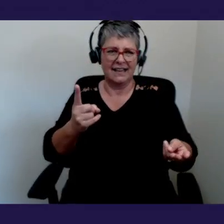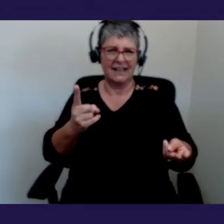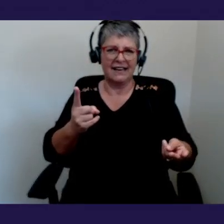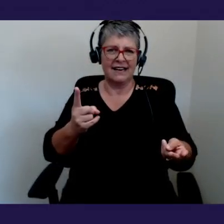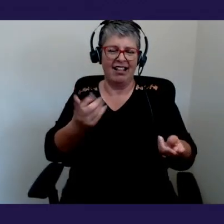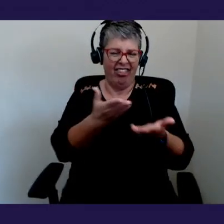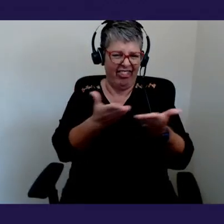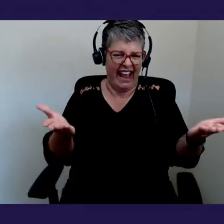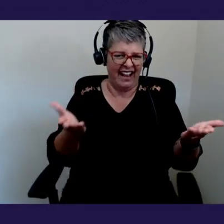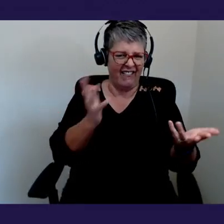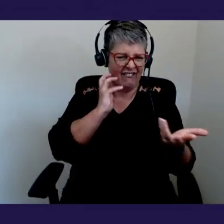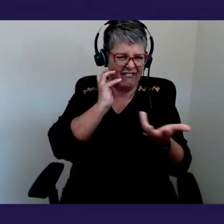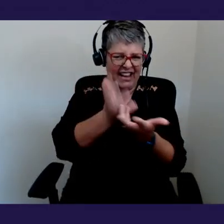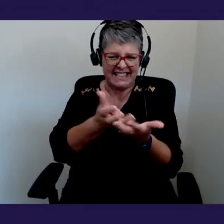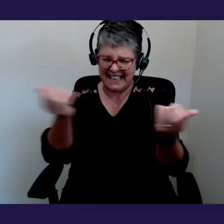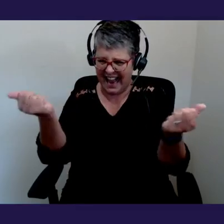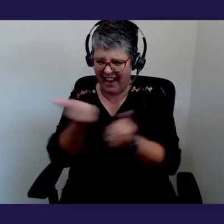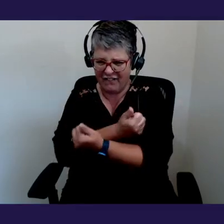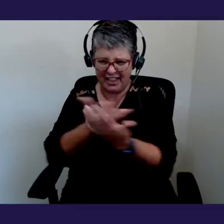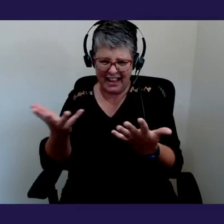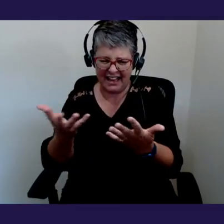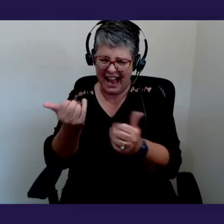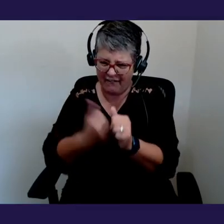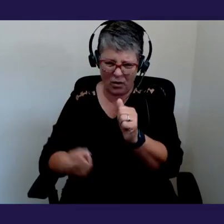everything that works.